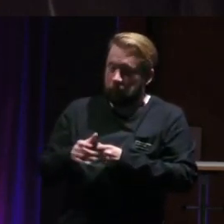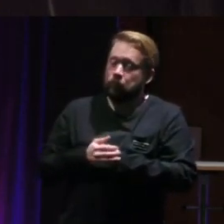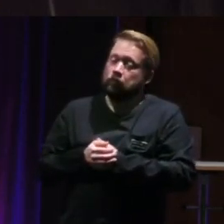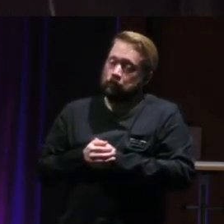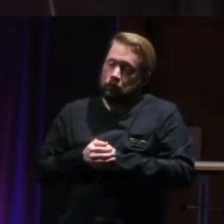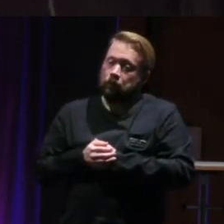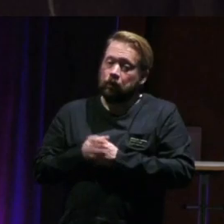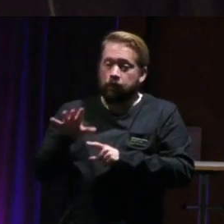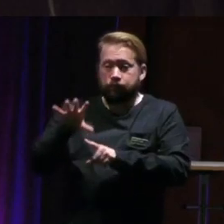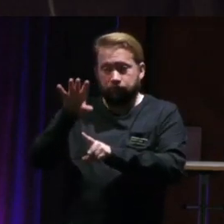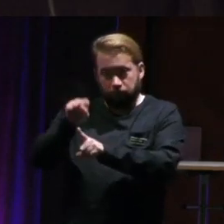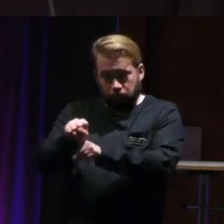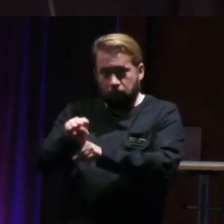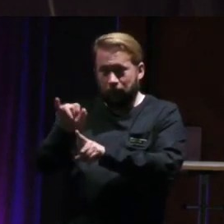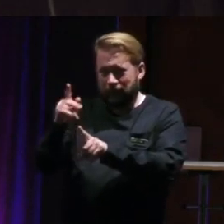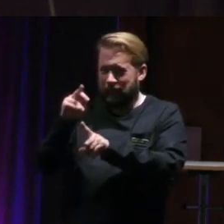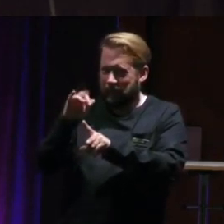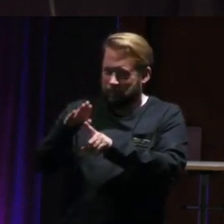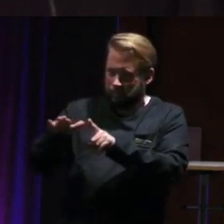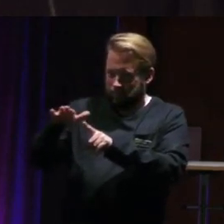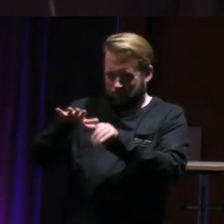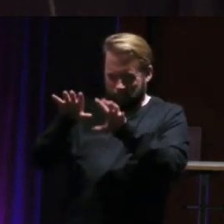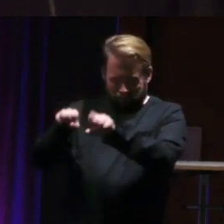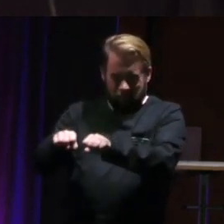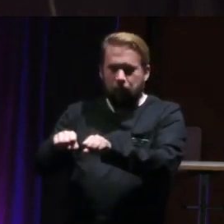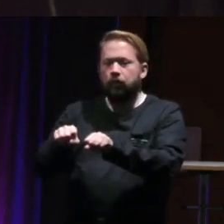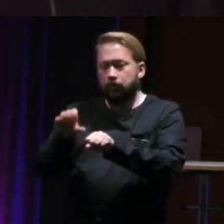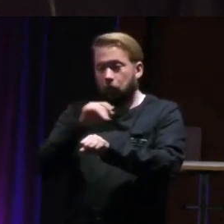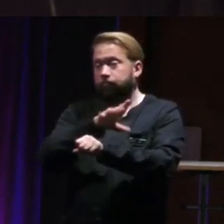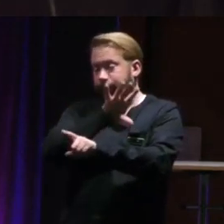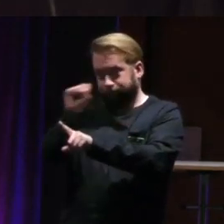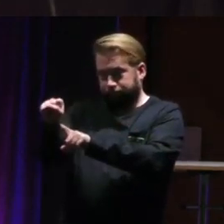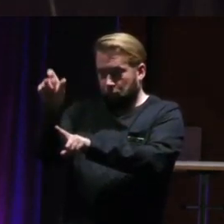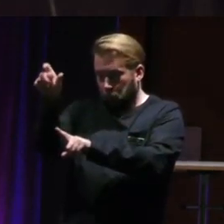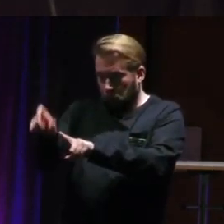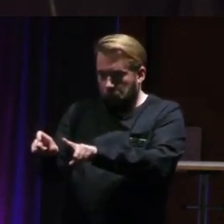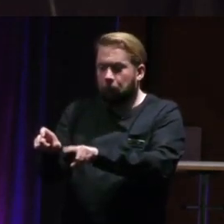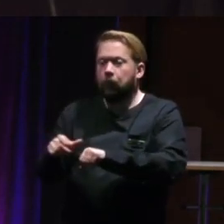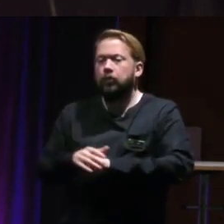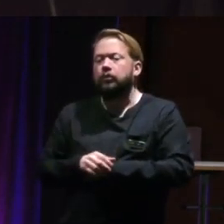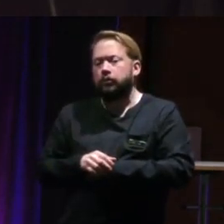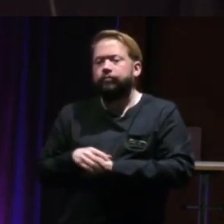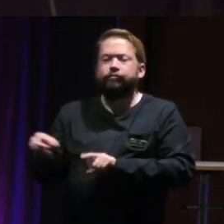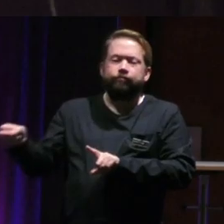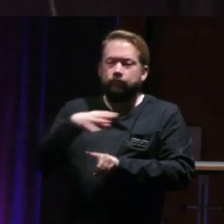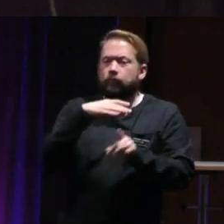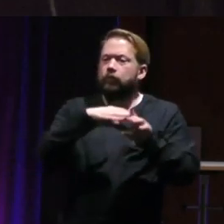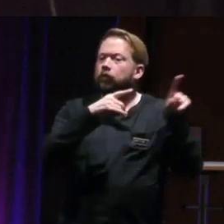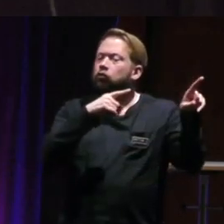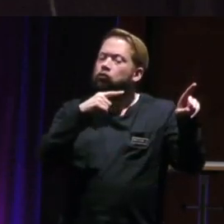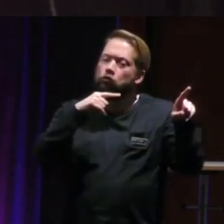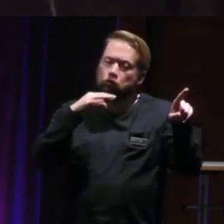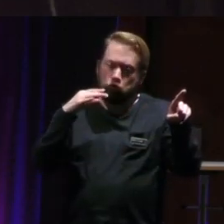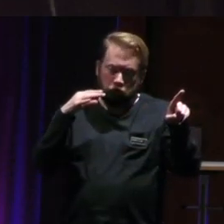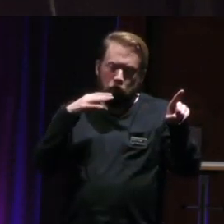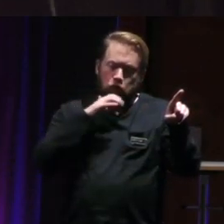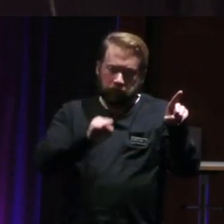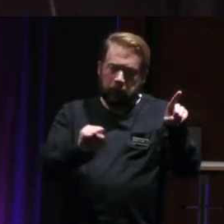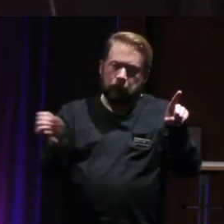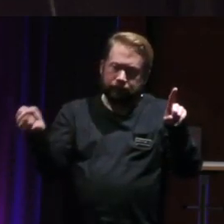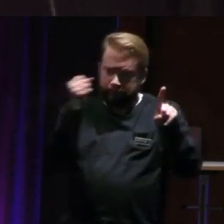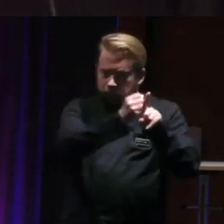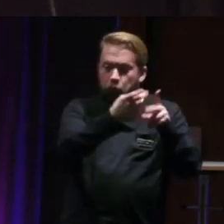the period of annexation in spring of 2014. He was sent to Russia. Russian court gave him 20